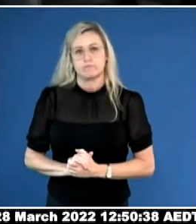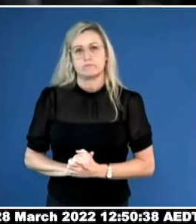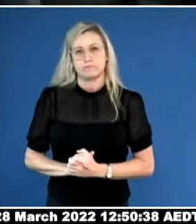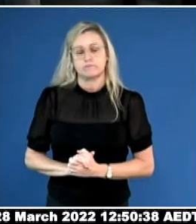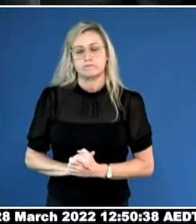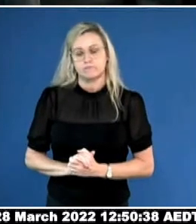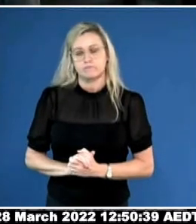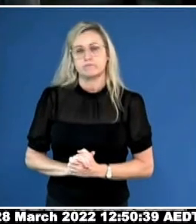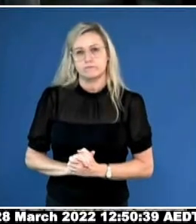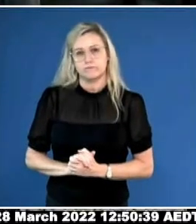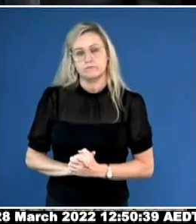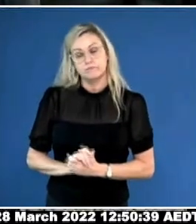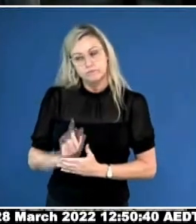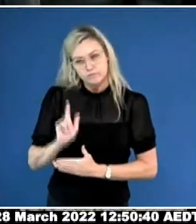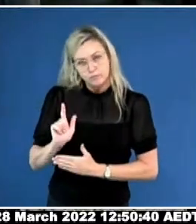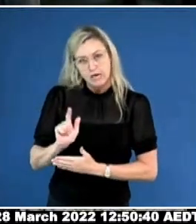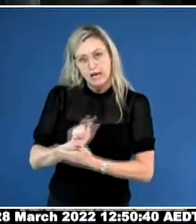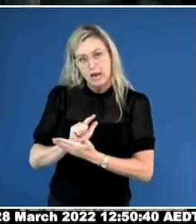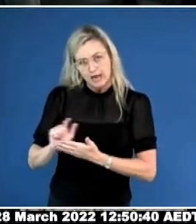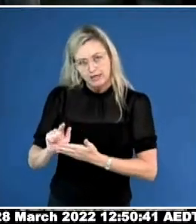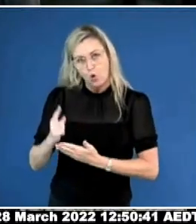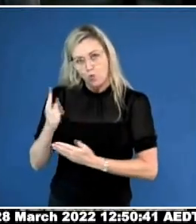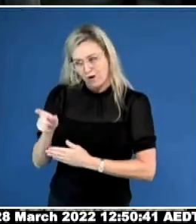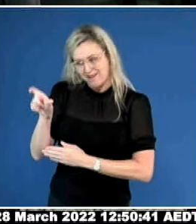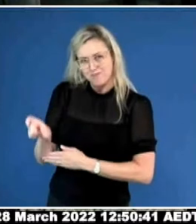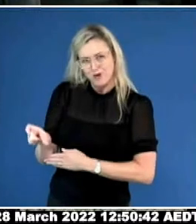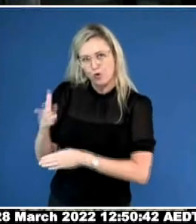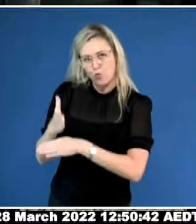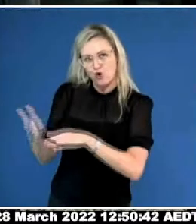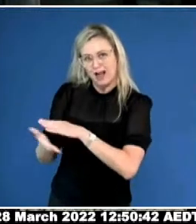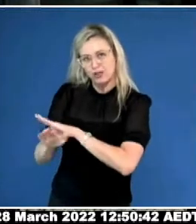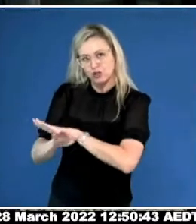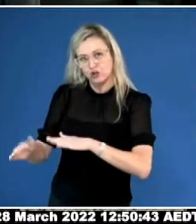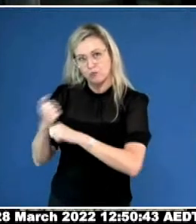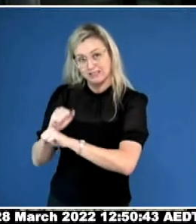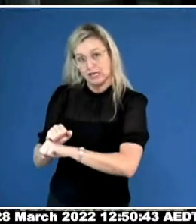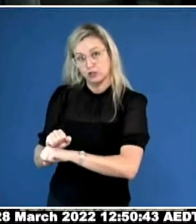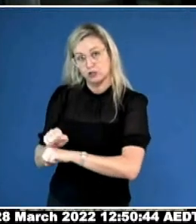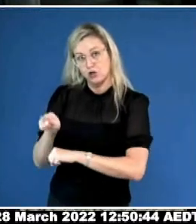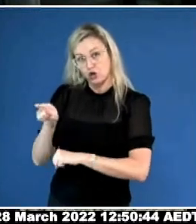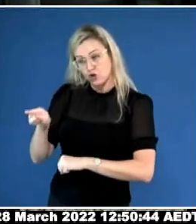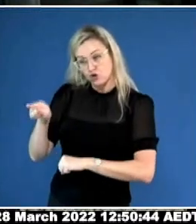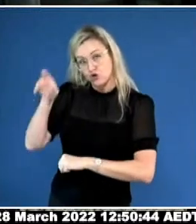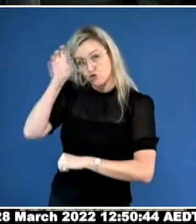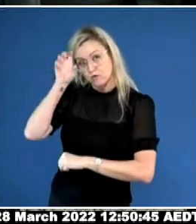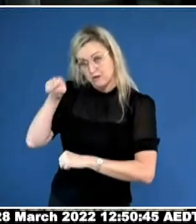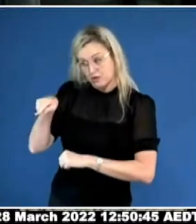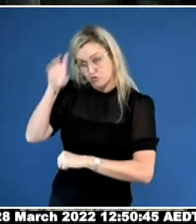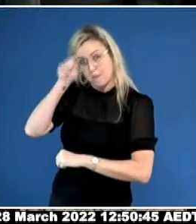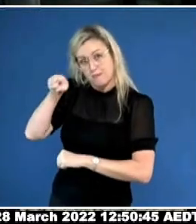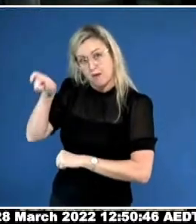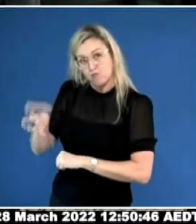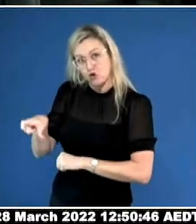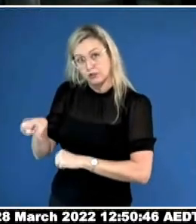Eventually there was one Child Protection worker. Who did you remember taking you seriously? Mm.